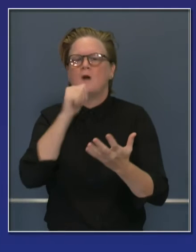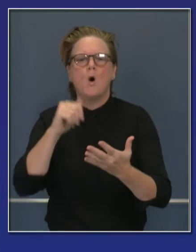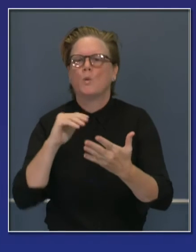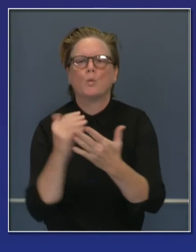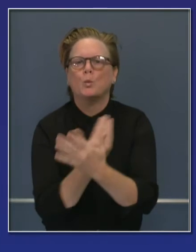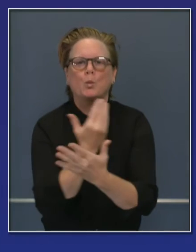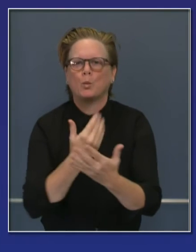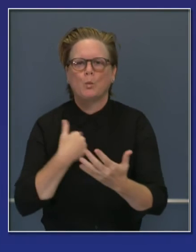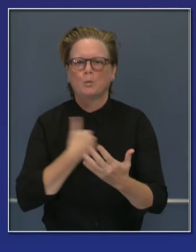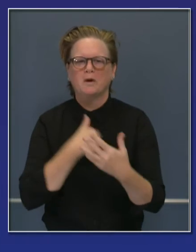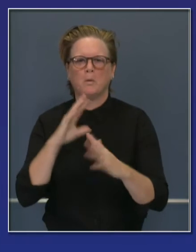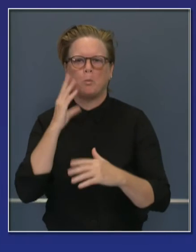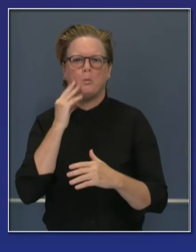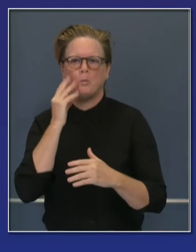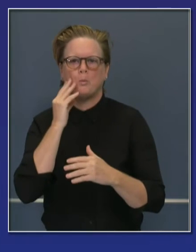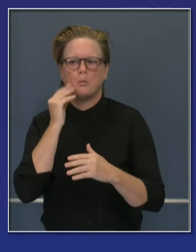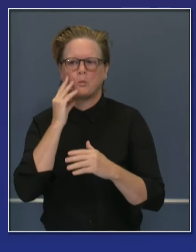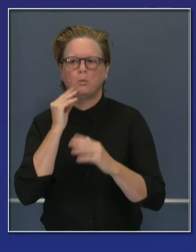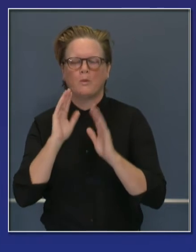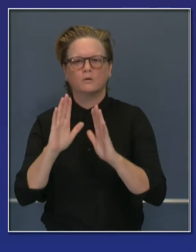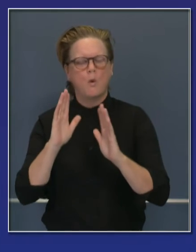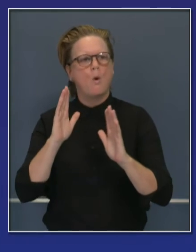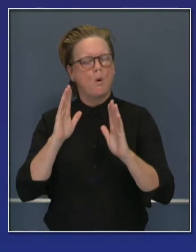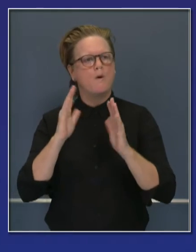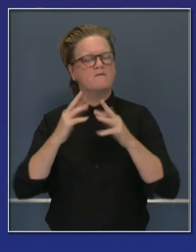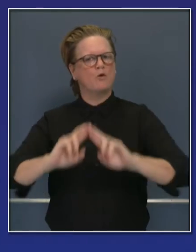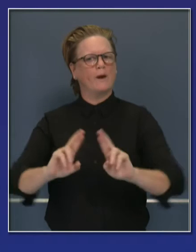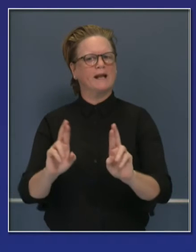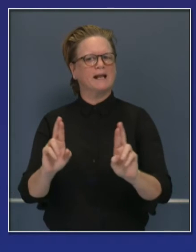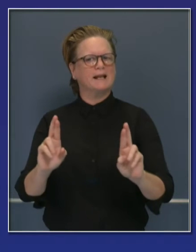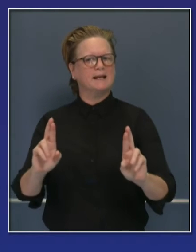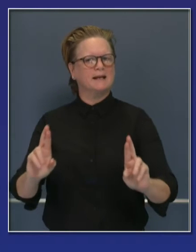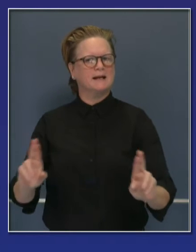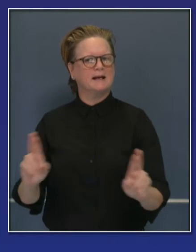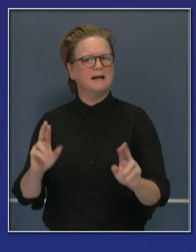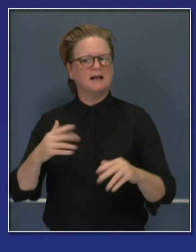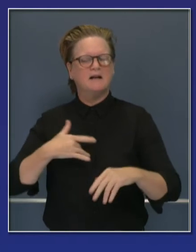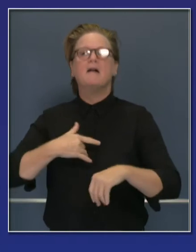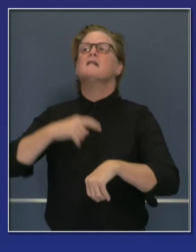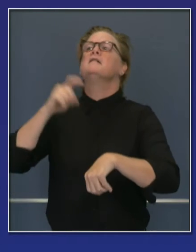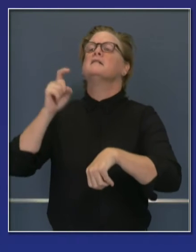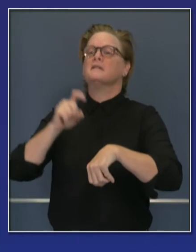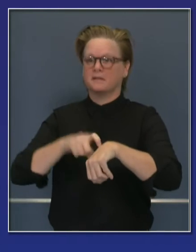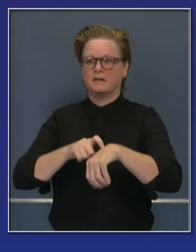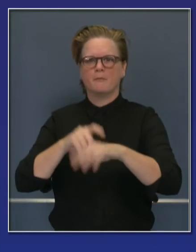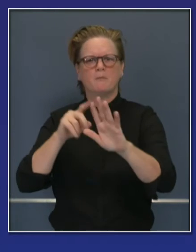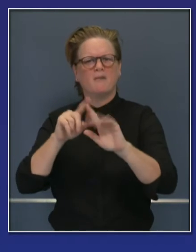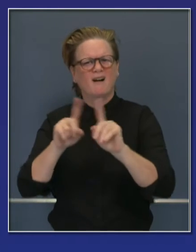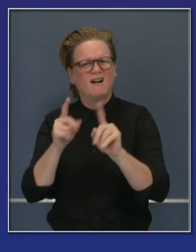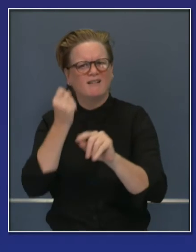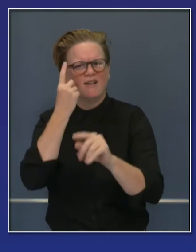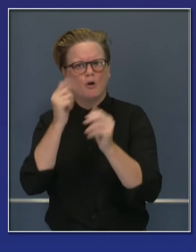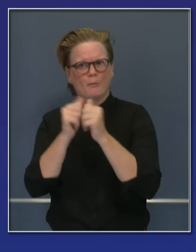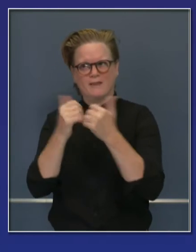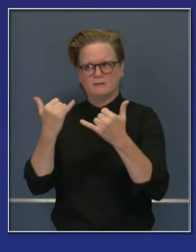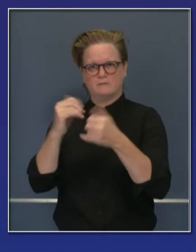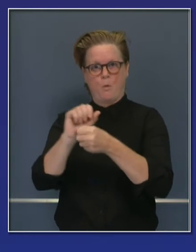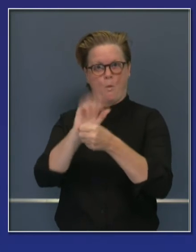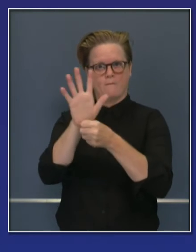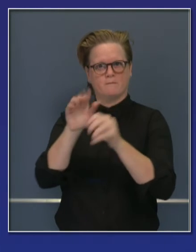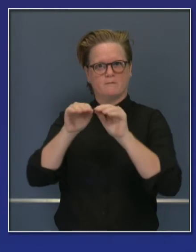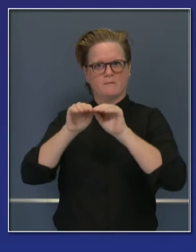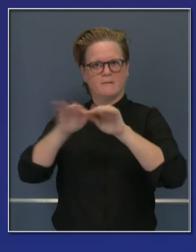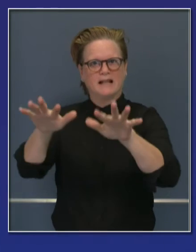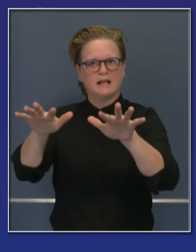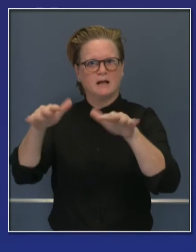on the national media, that this is something unprecedented, it's unparalleled. It is, and it isn't. I mean, at the